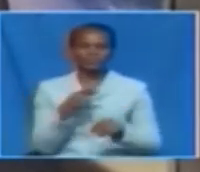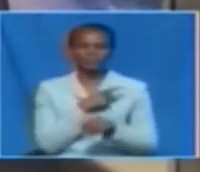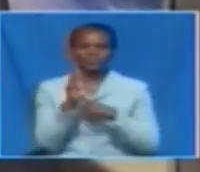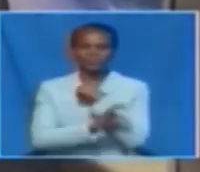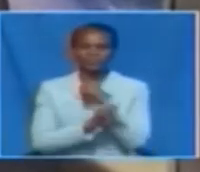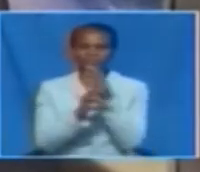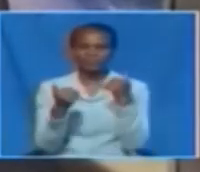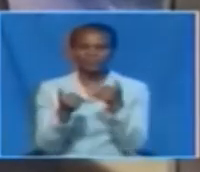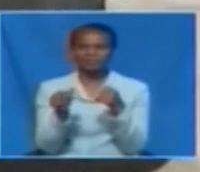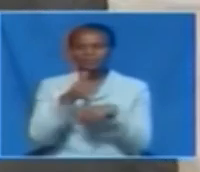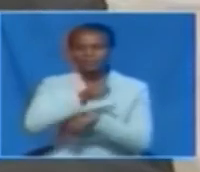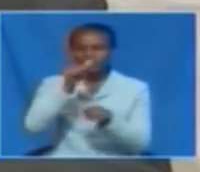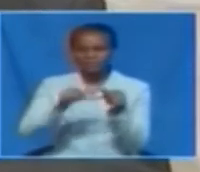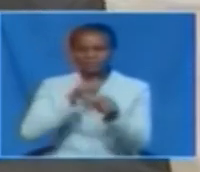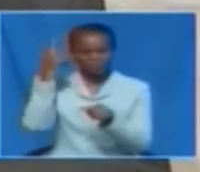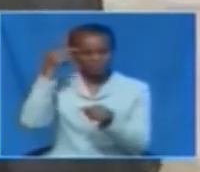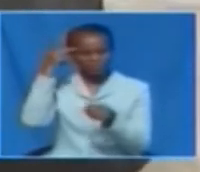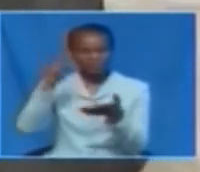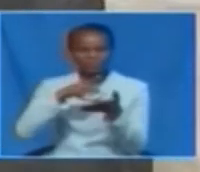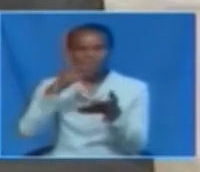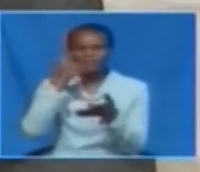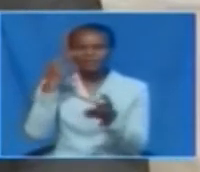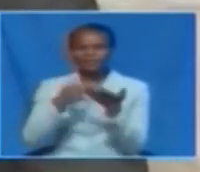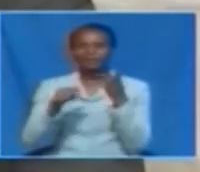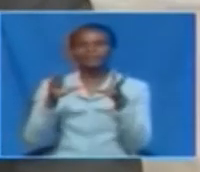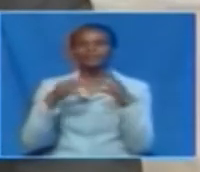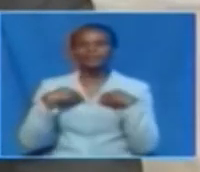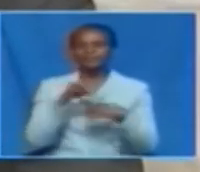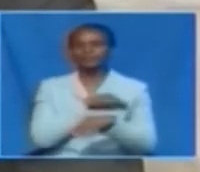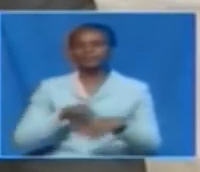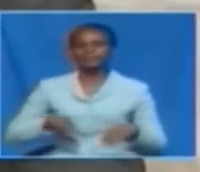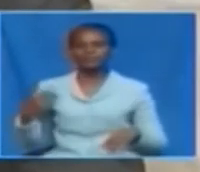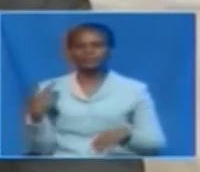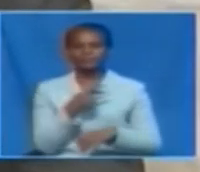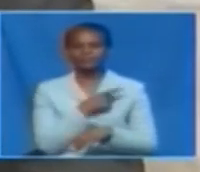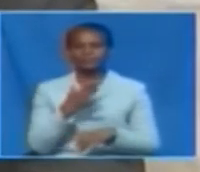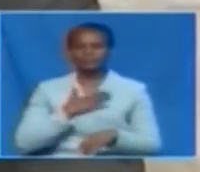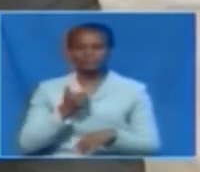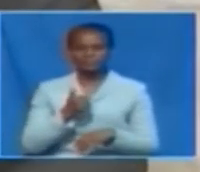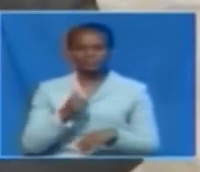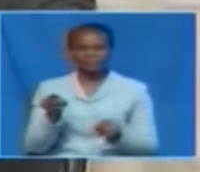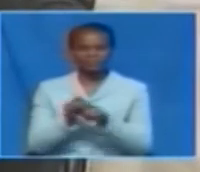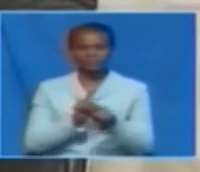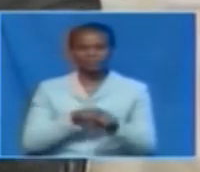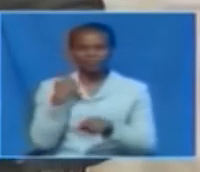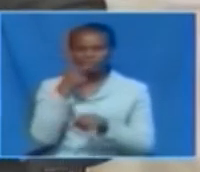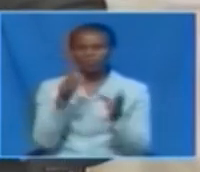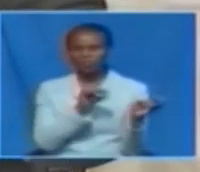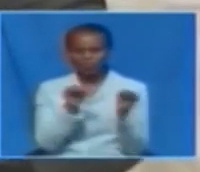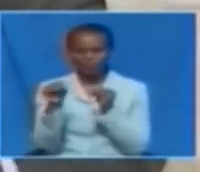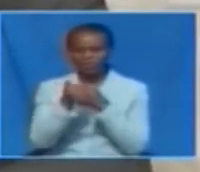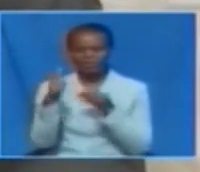it will now be up to each political party to adopt their members of parliament. And for those who want to go to another